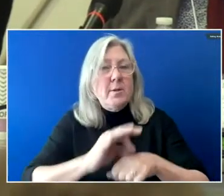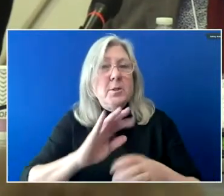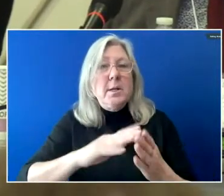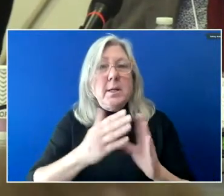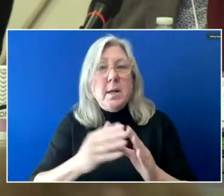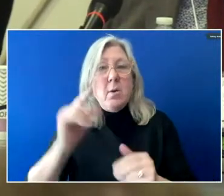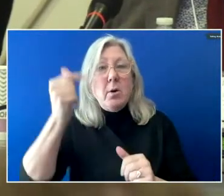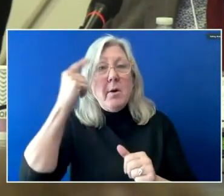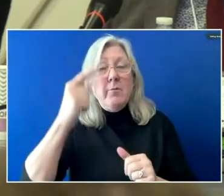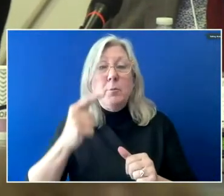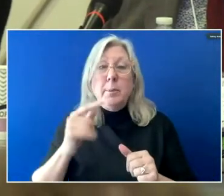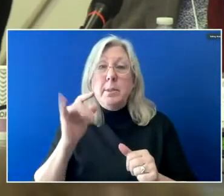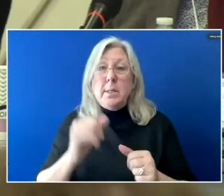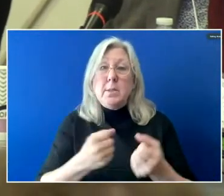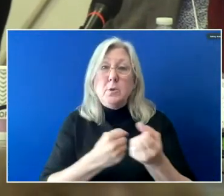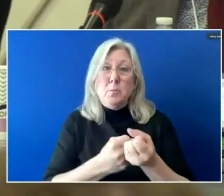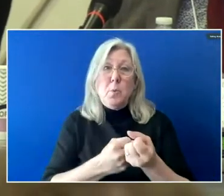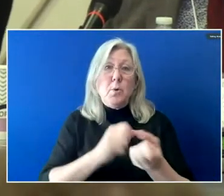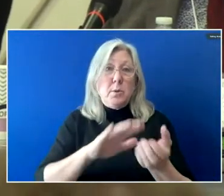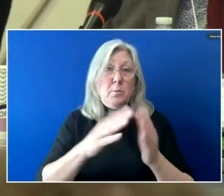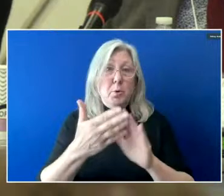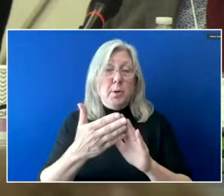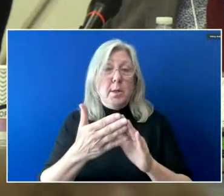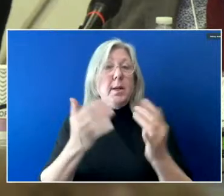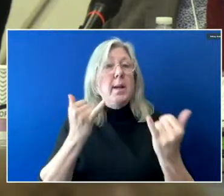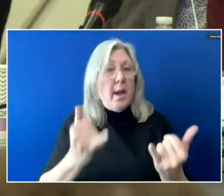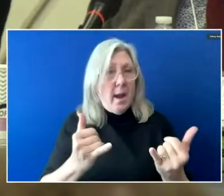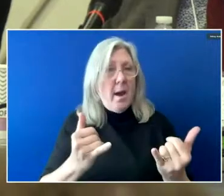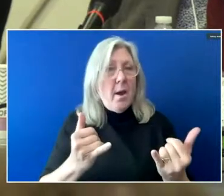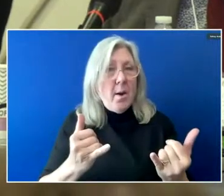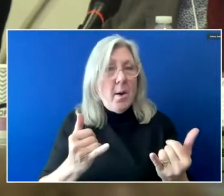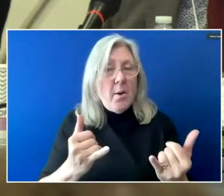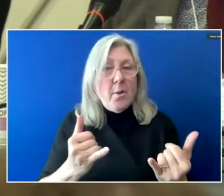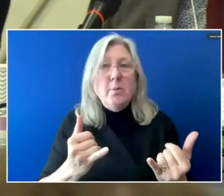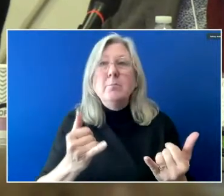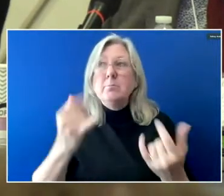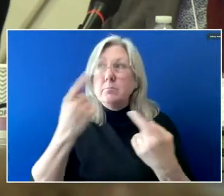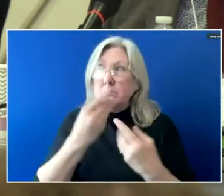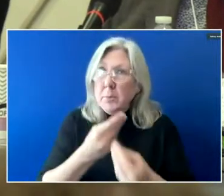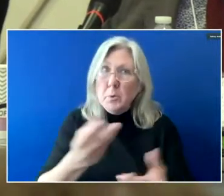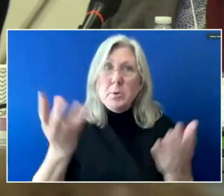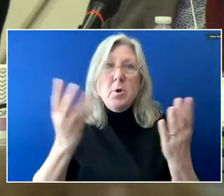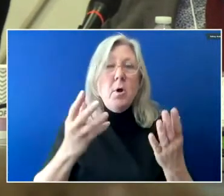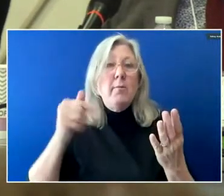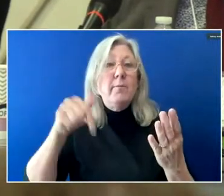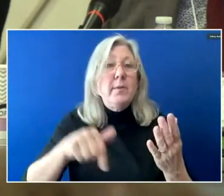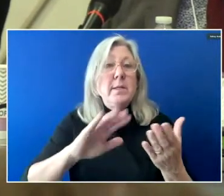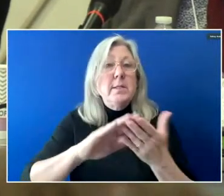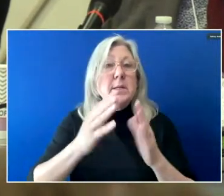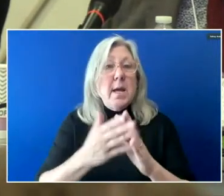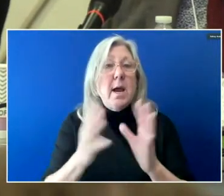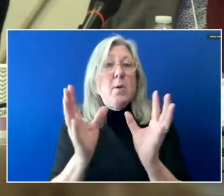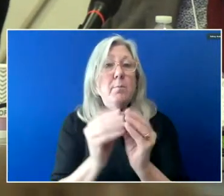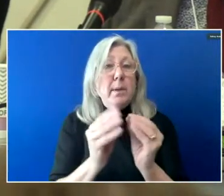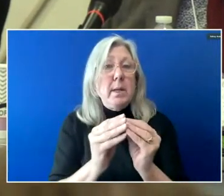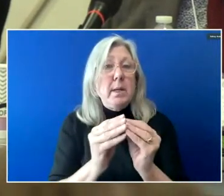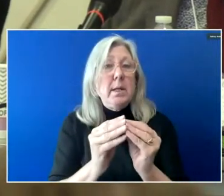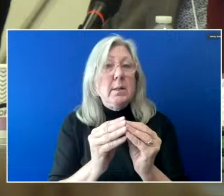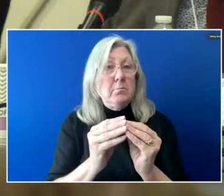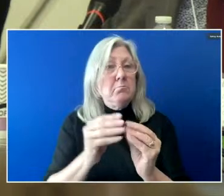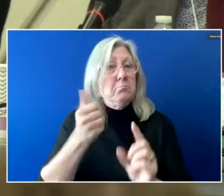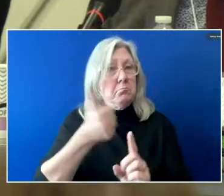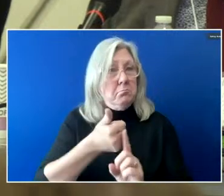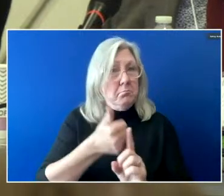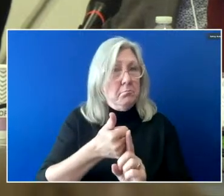its Community now therefore be it resolved that this town meeting on its own behalf and on